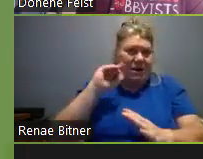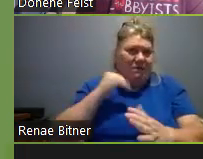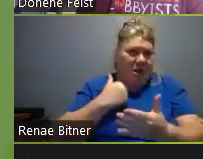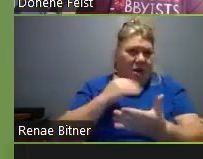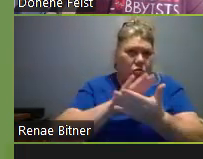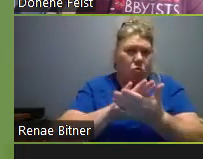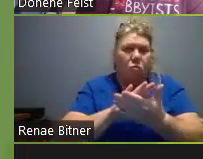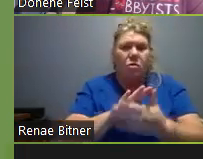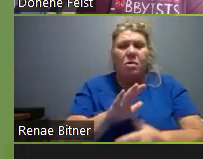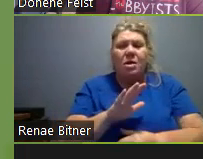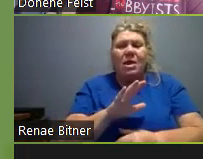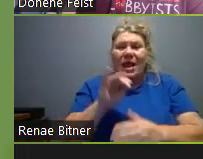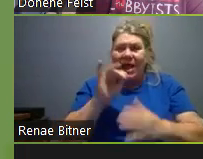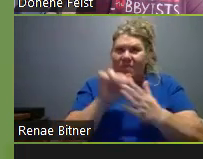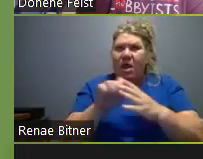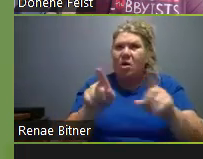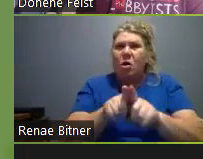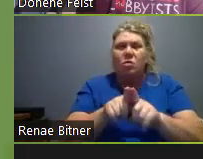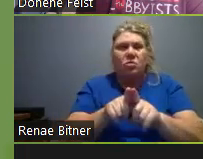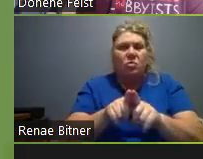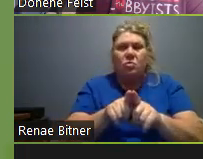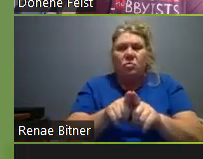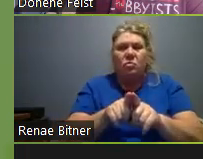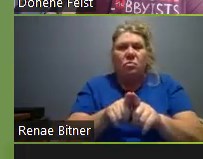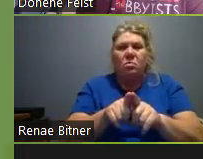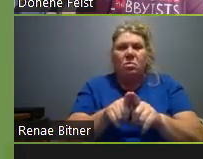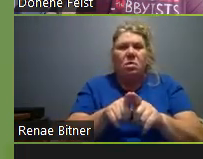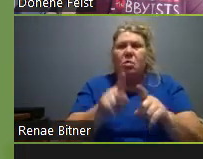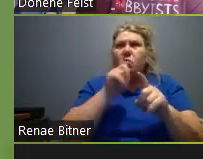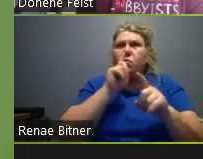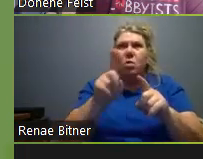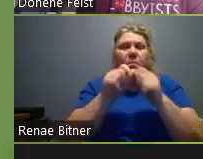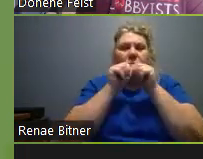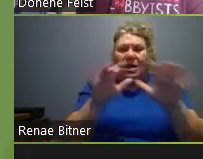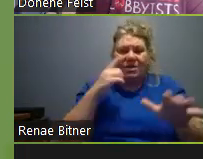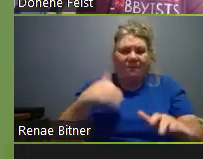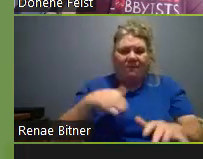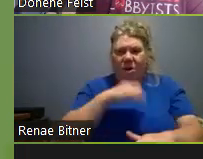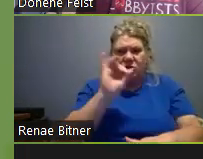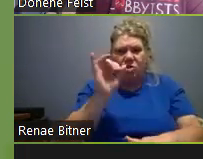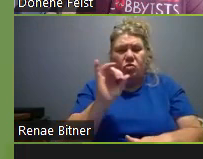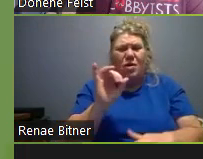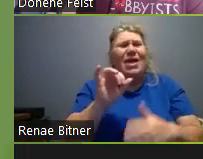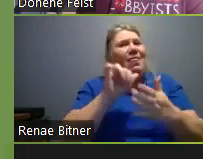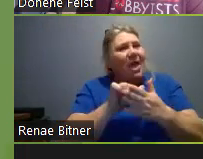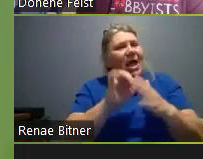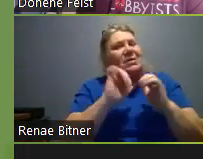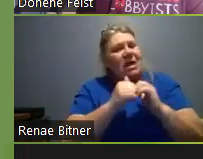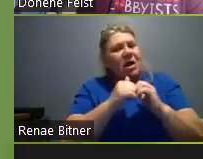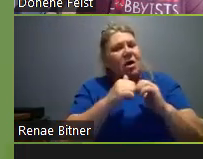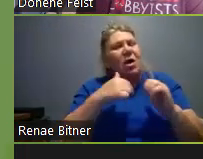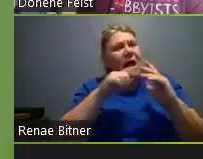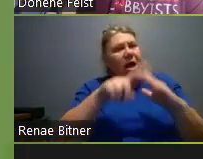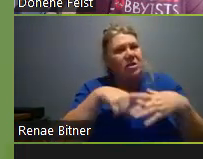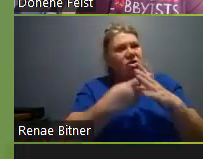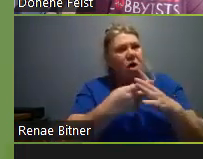school, and that also was really a hidden blessing for us as well. So that's kind of how I started to